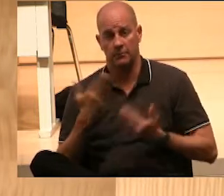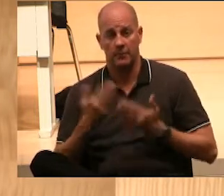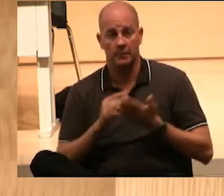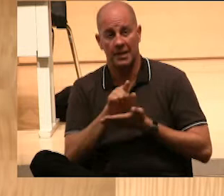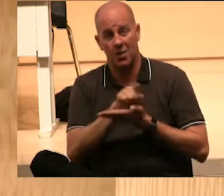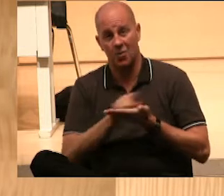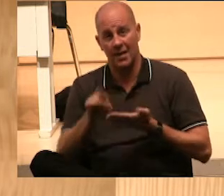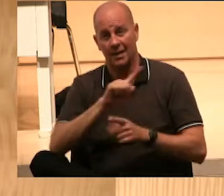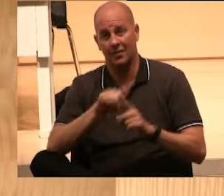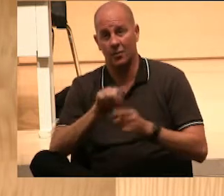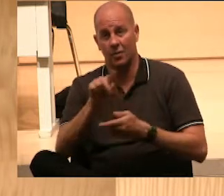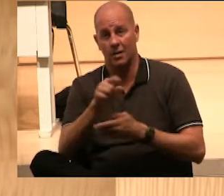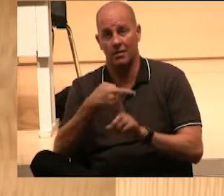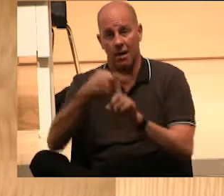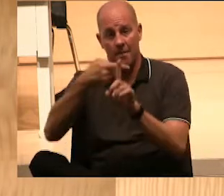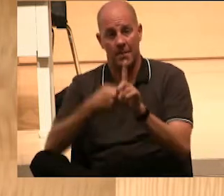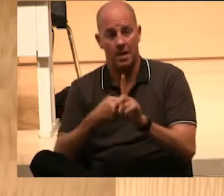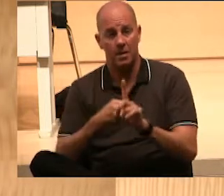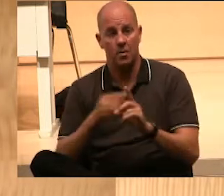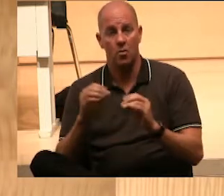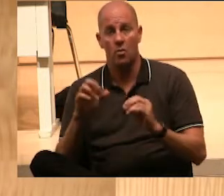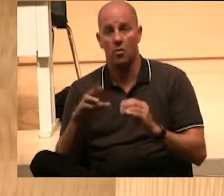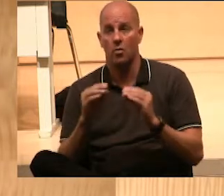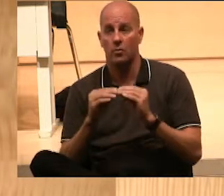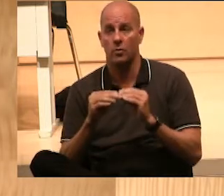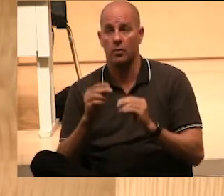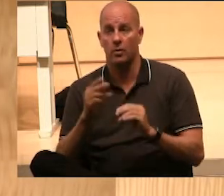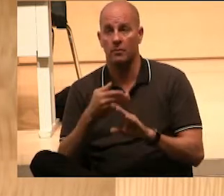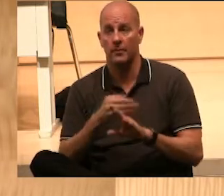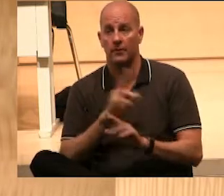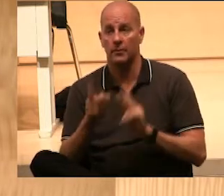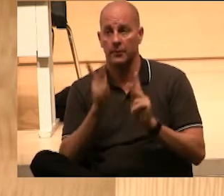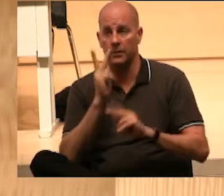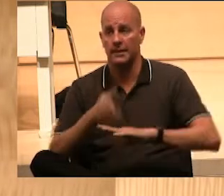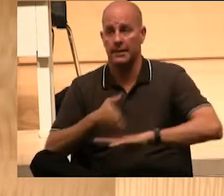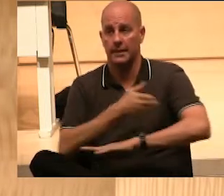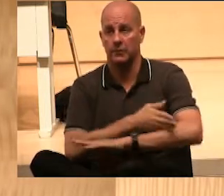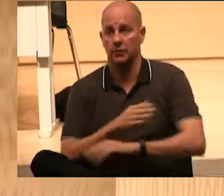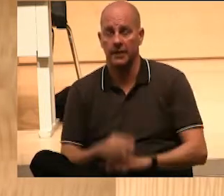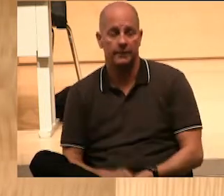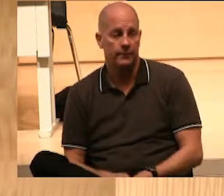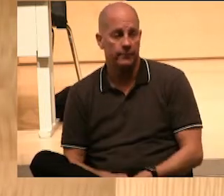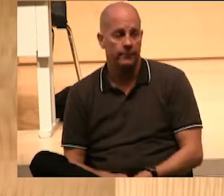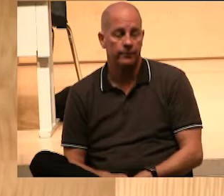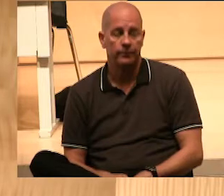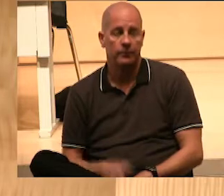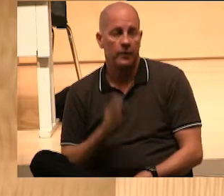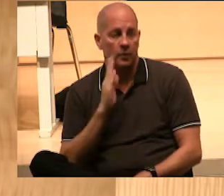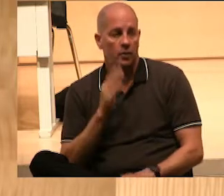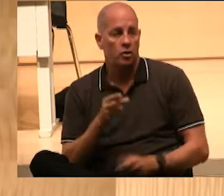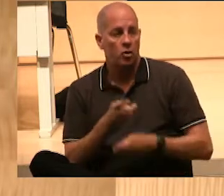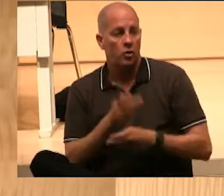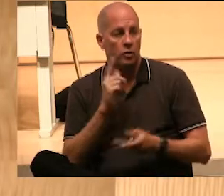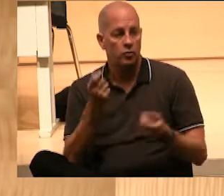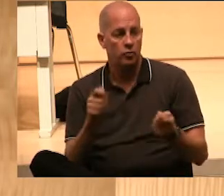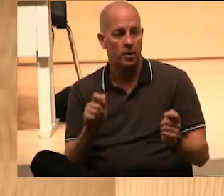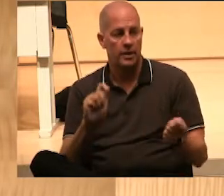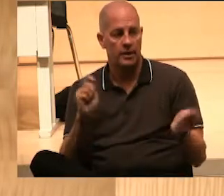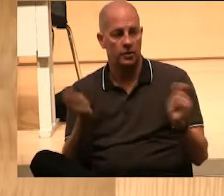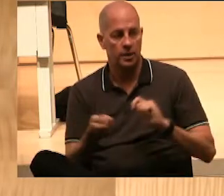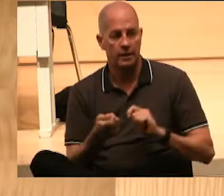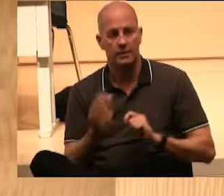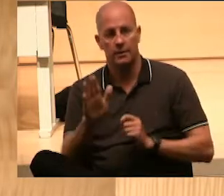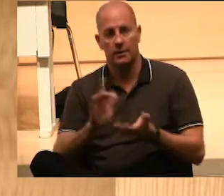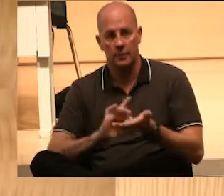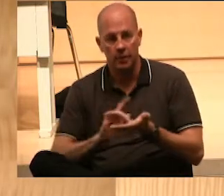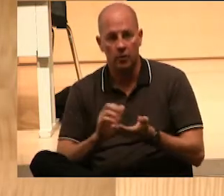least a month or more before we can really start seeing improvement in symptoms, and so this can be difficult in trying to address these housing